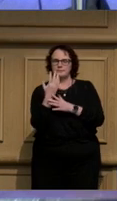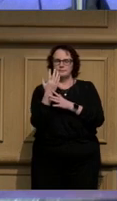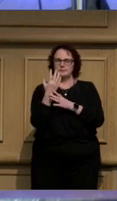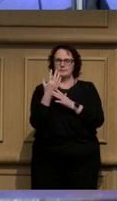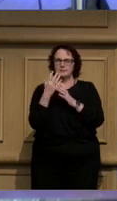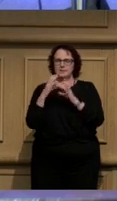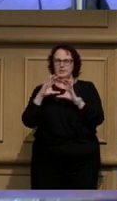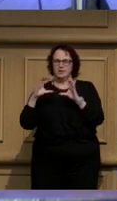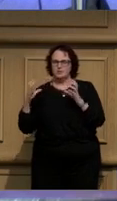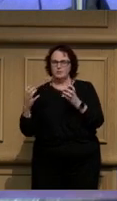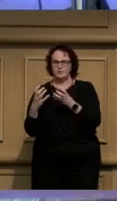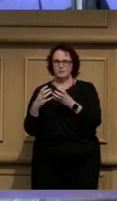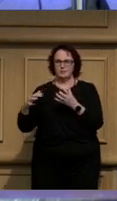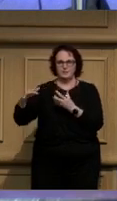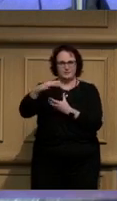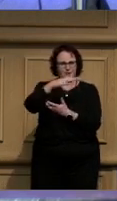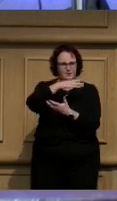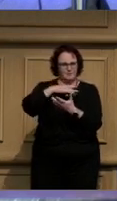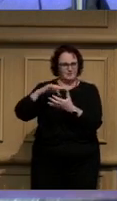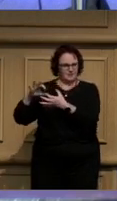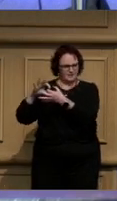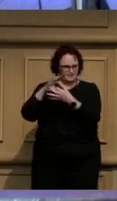environment that it's kind of created, and I think that could be nourished.